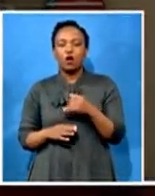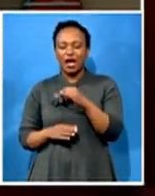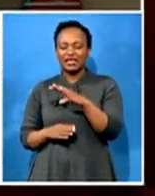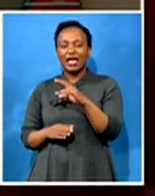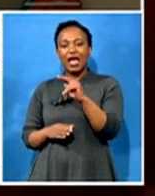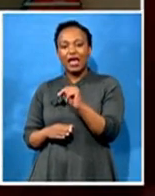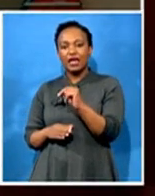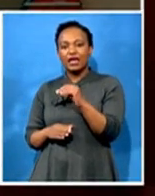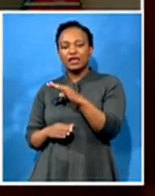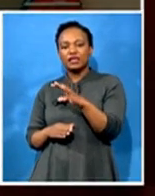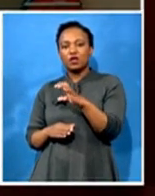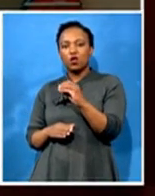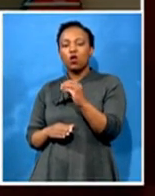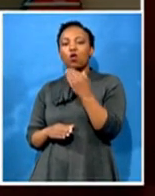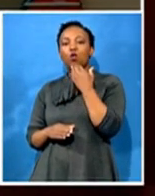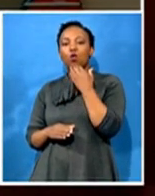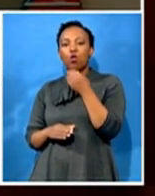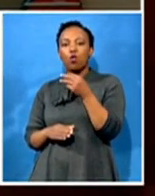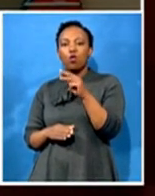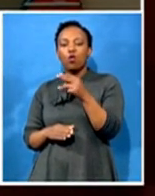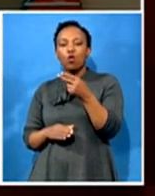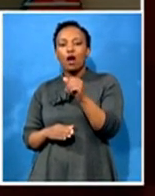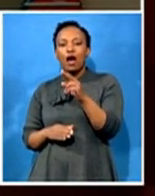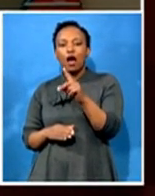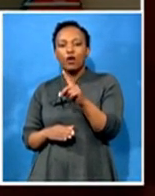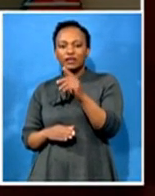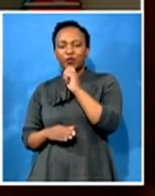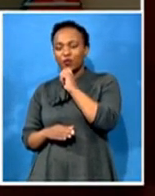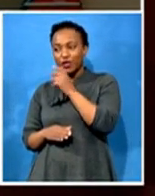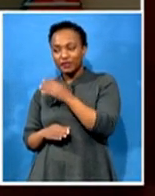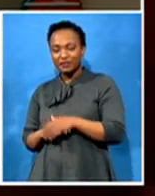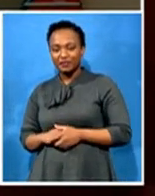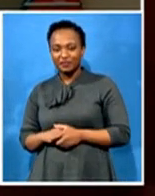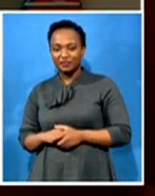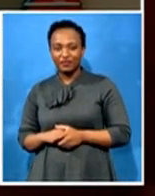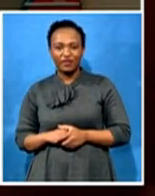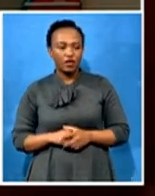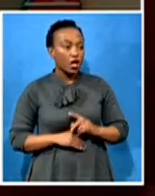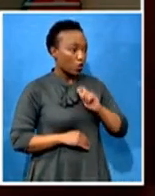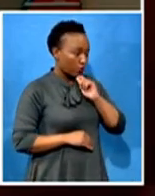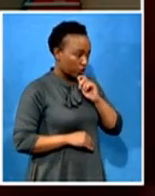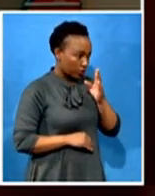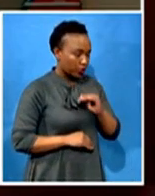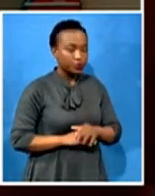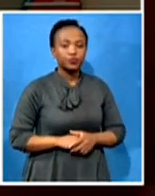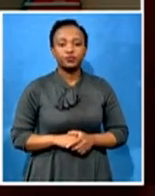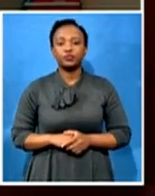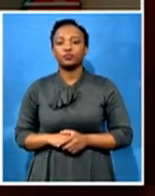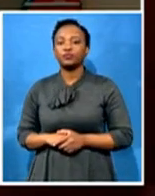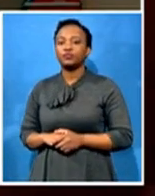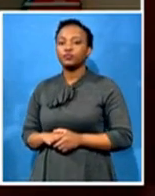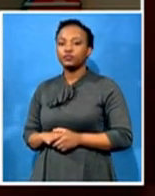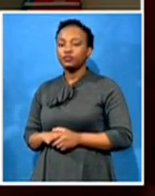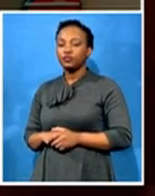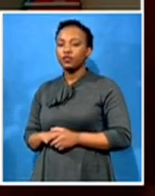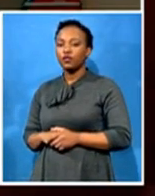Howard, a very good morning to you. Good morning to you. So what has the I.C.N observed